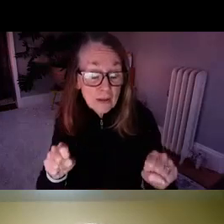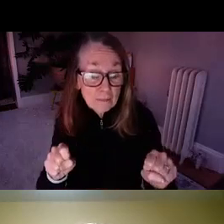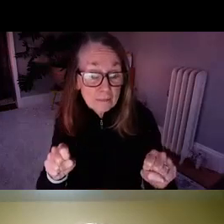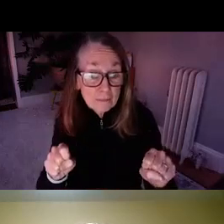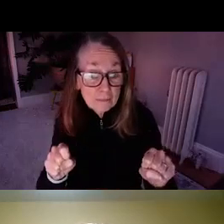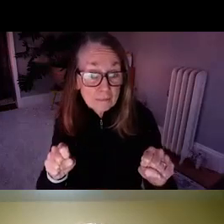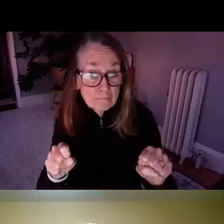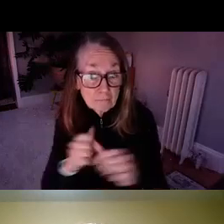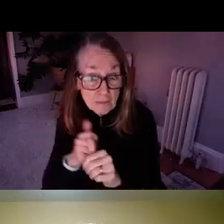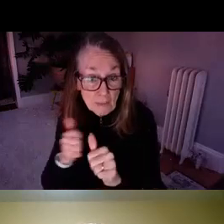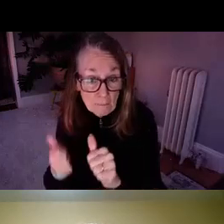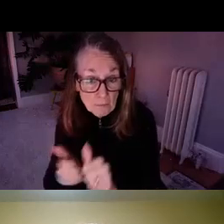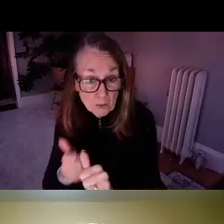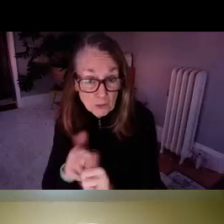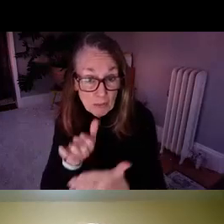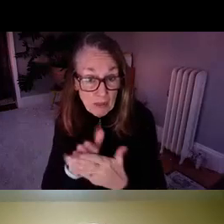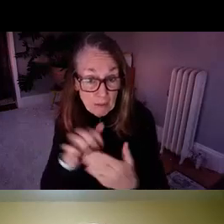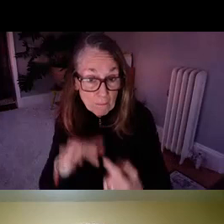pursue these particular questions.